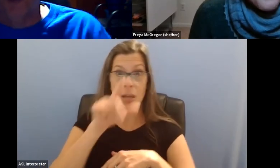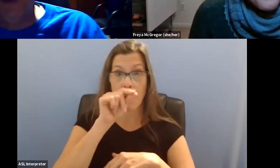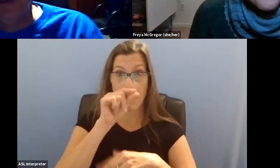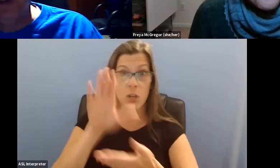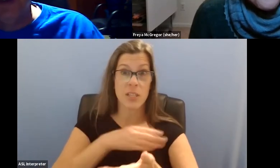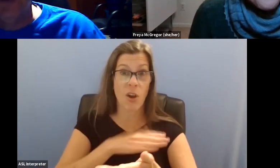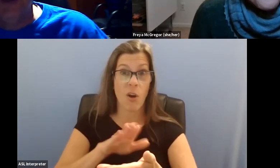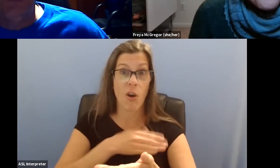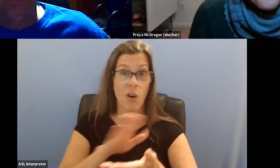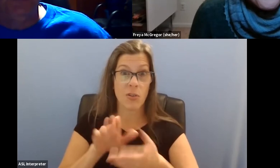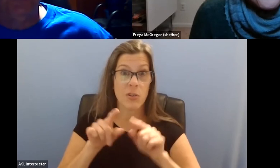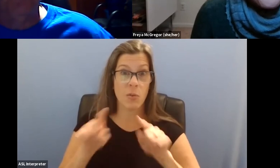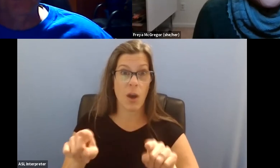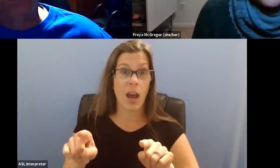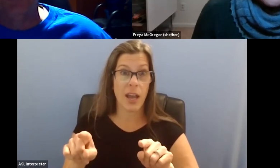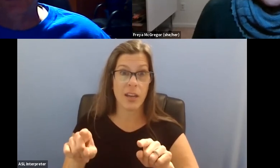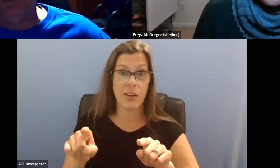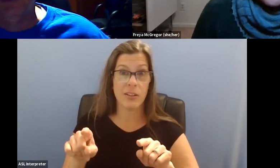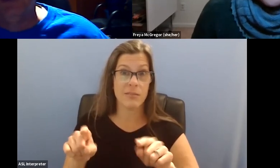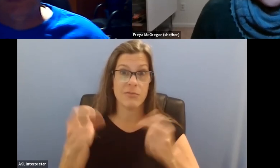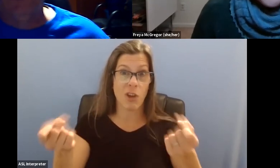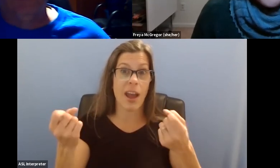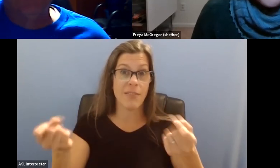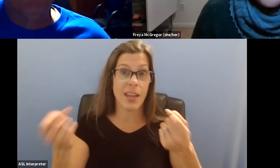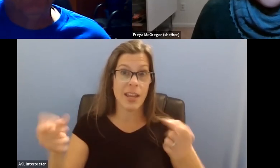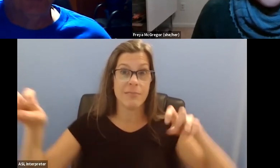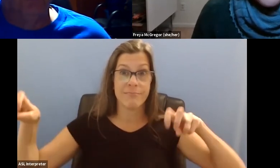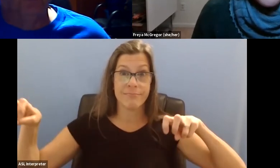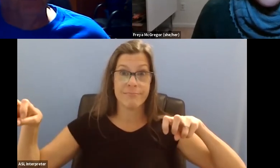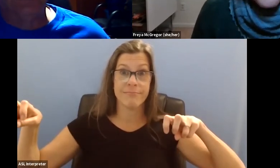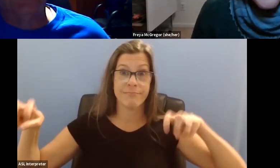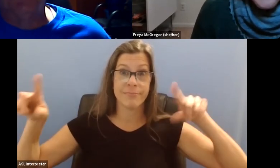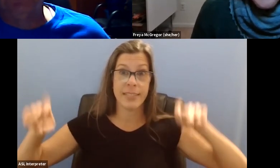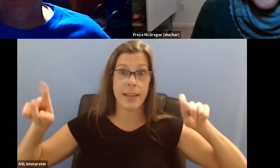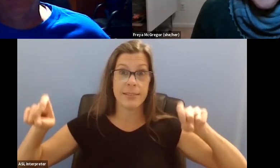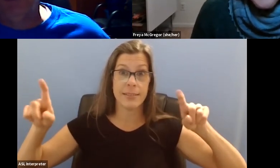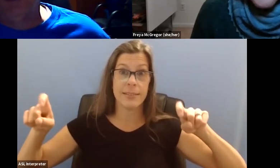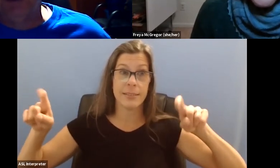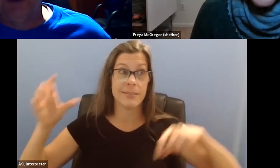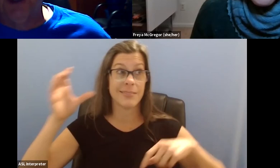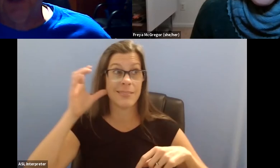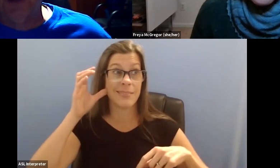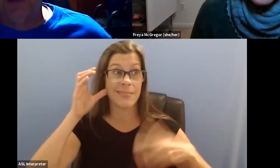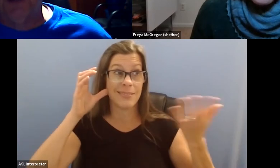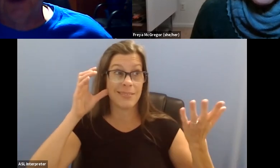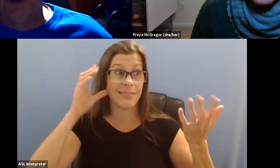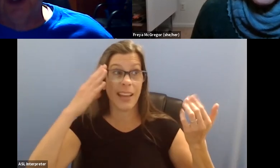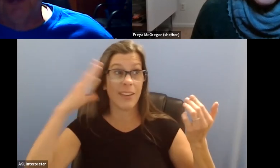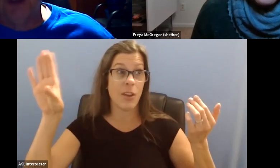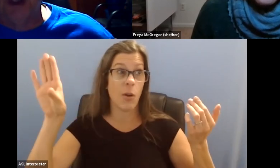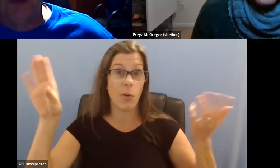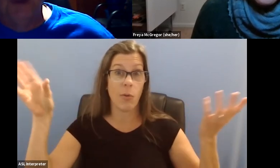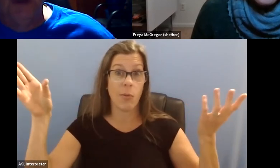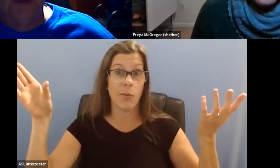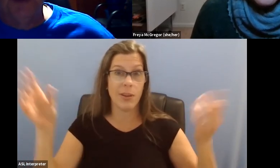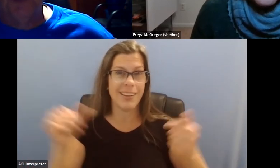whole way and testing me. And unfortunately I don't always do that well because I just don't get a chance to get out in the field enough.